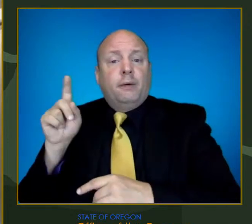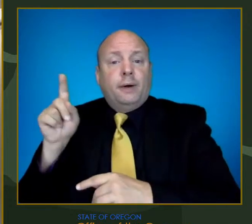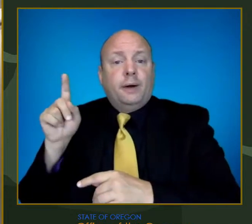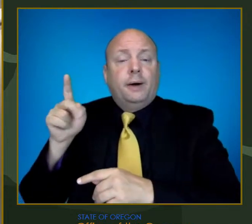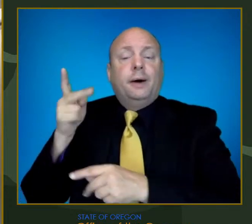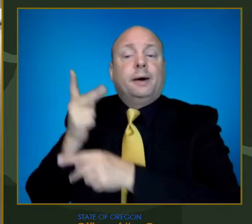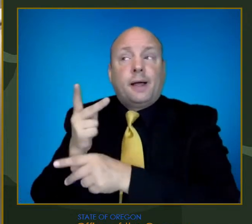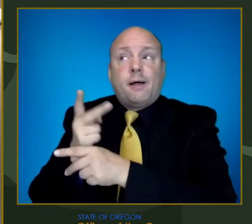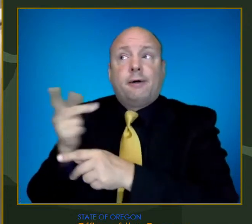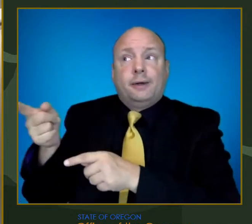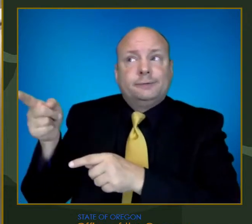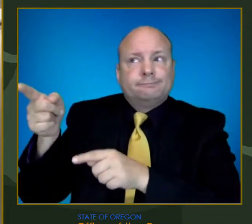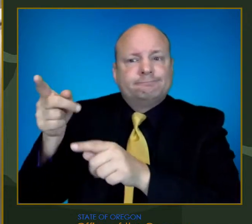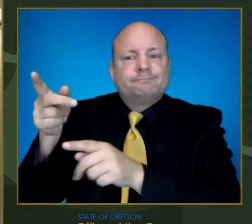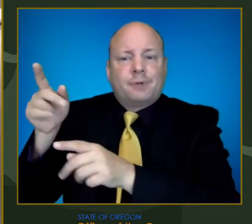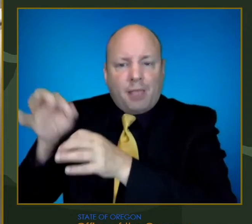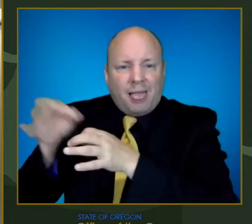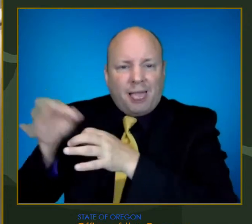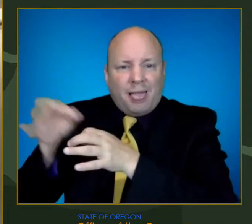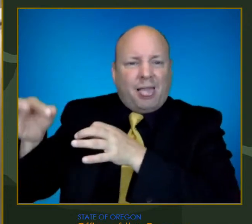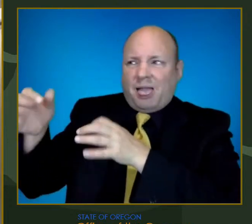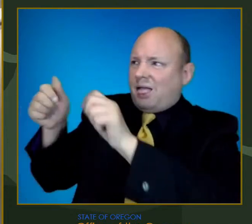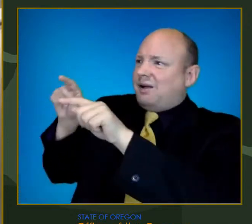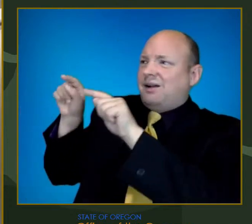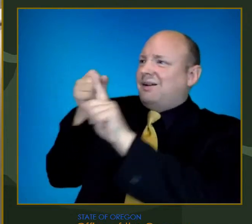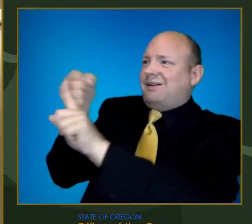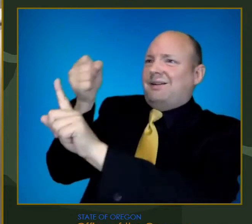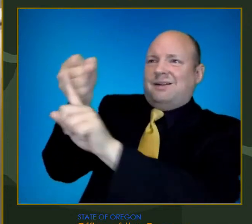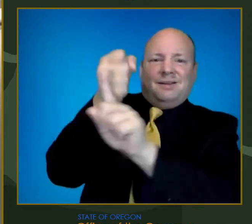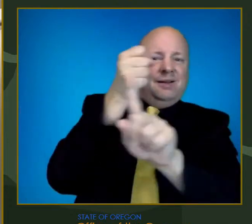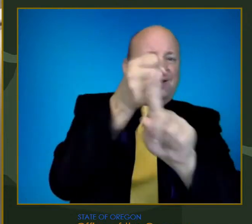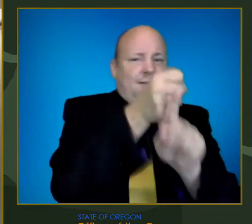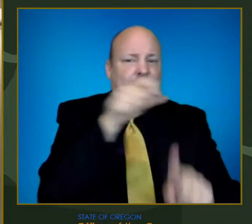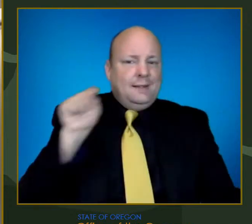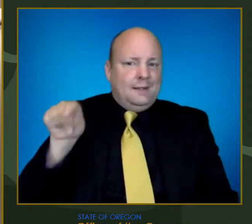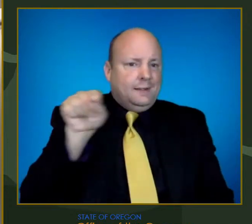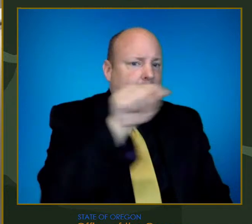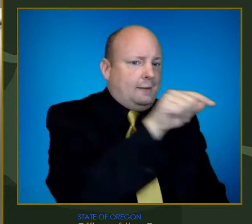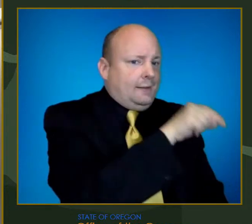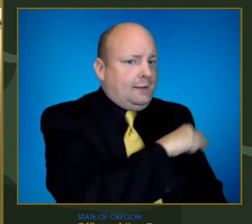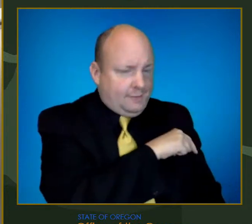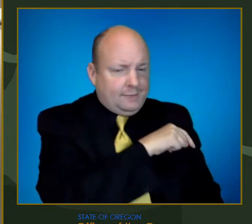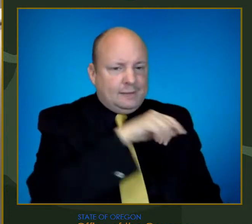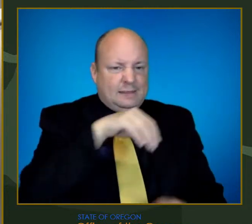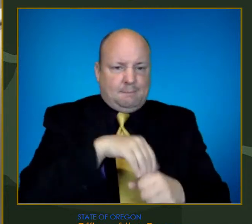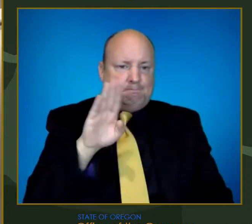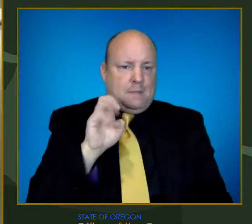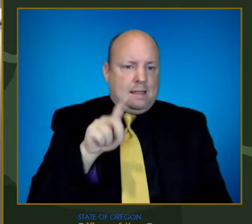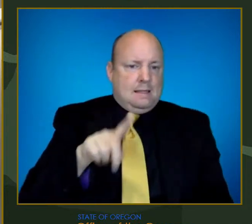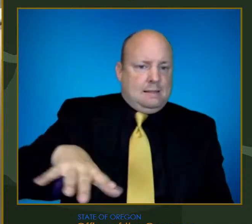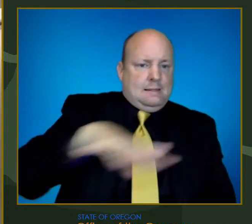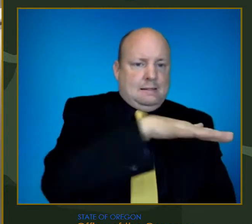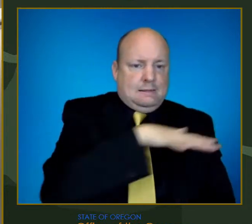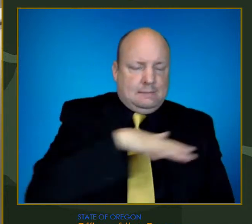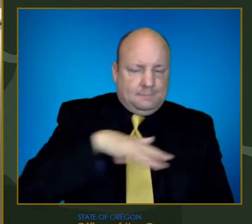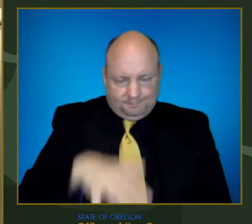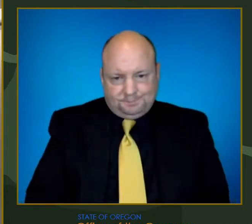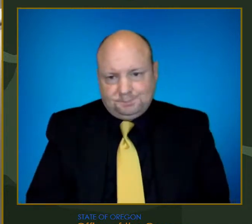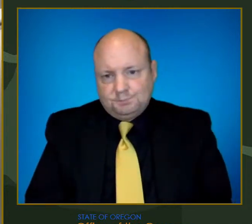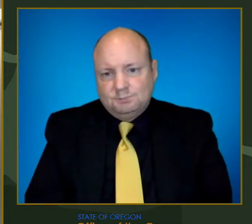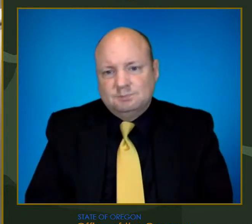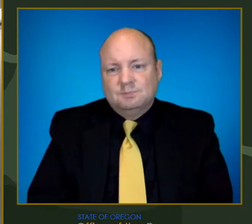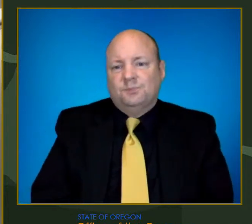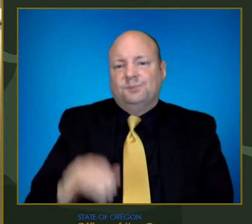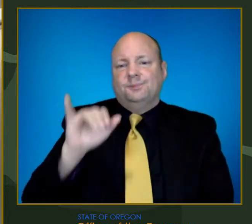been unavoidable in some cases. In our health system, we've had to postpone or cancel close to 3,000 scheduled